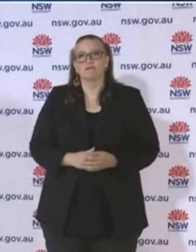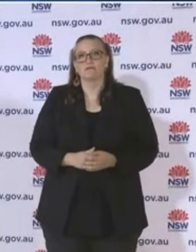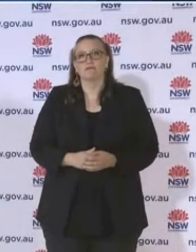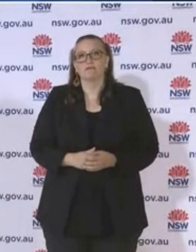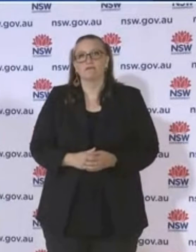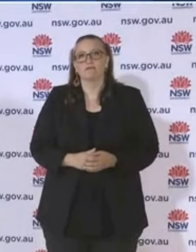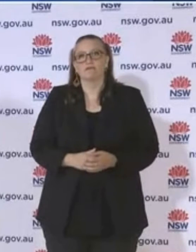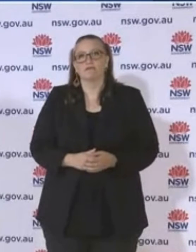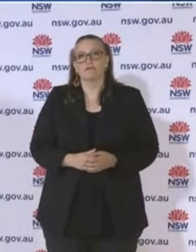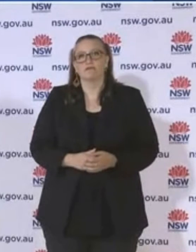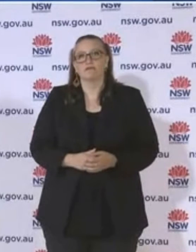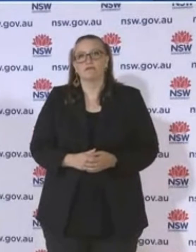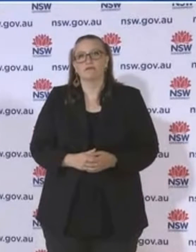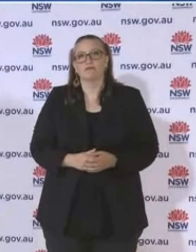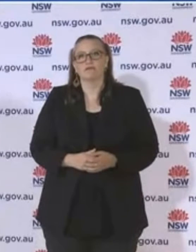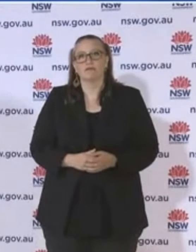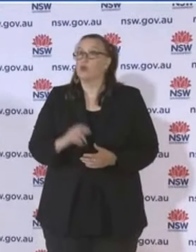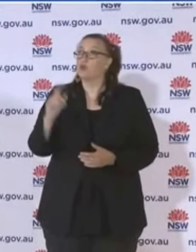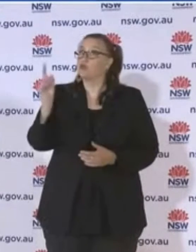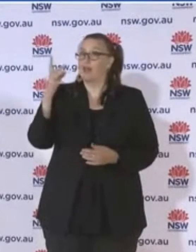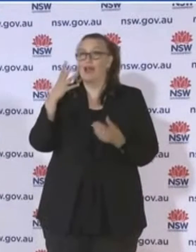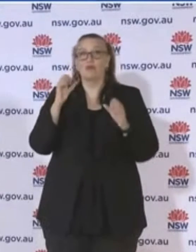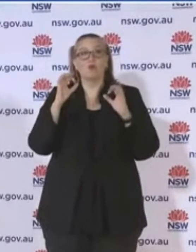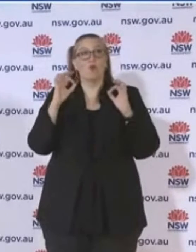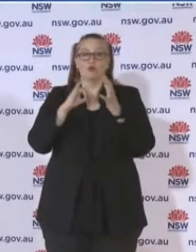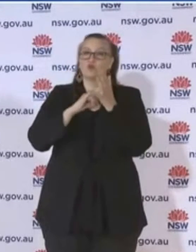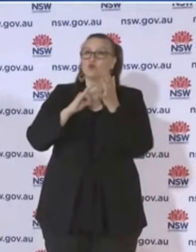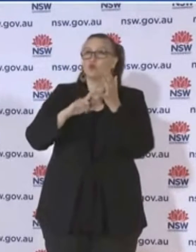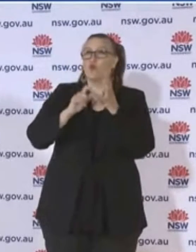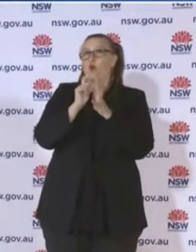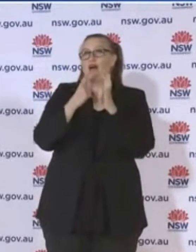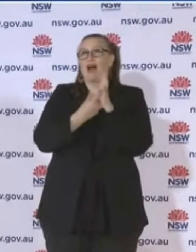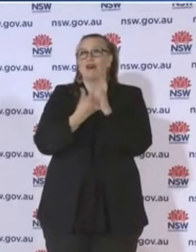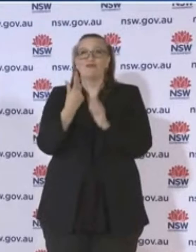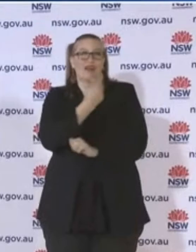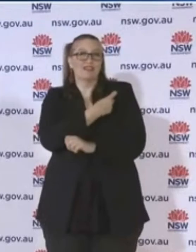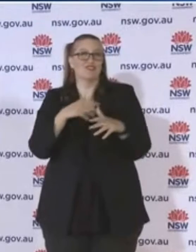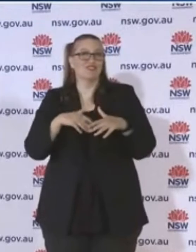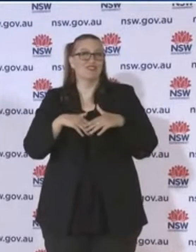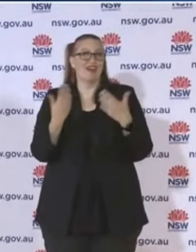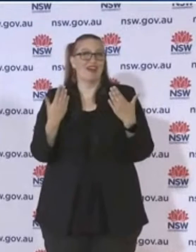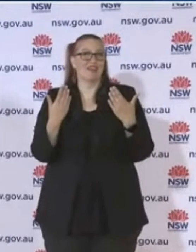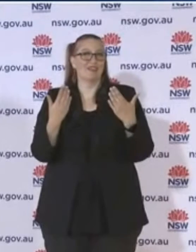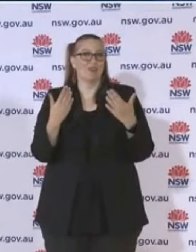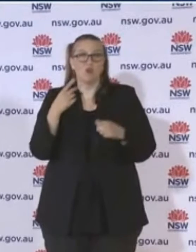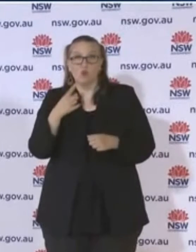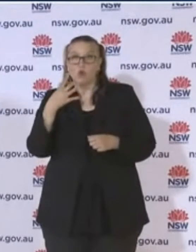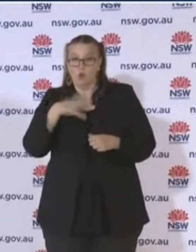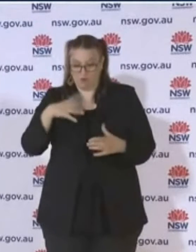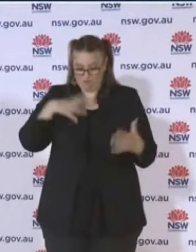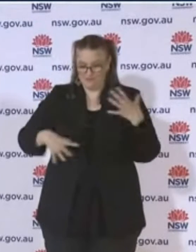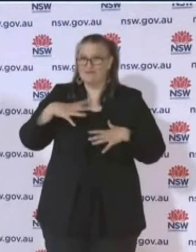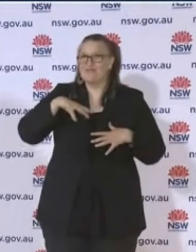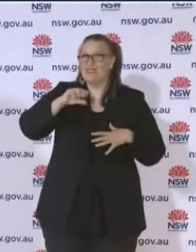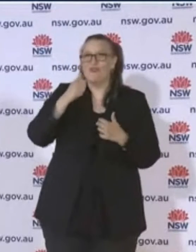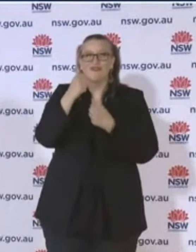coming out to getting vaccinated. Today we have a super day, encouraging people to wear the colours of their sporting codes to come forward and get vaccinated. But I also